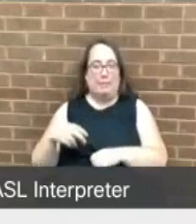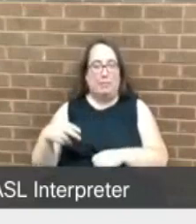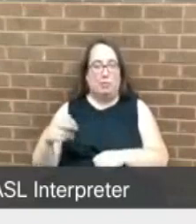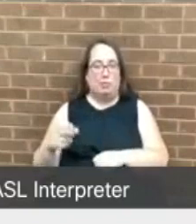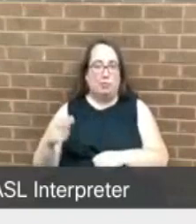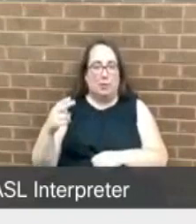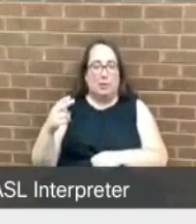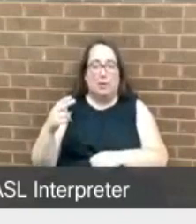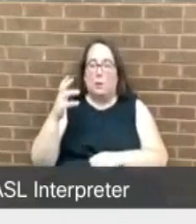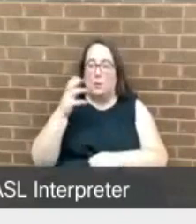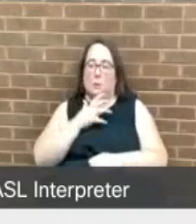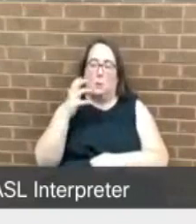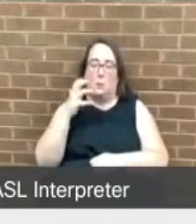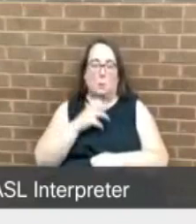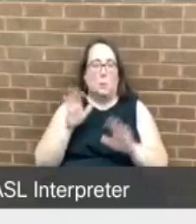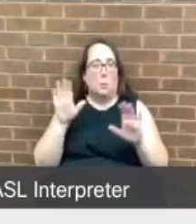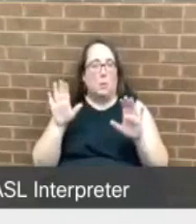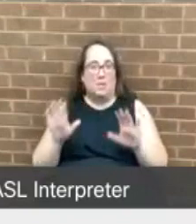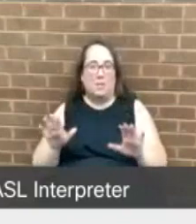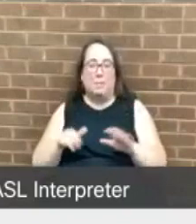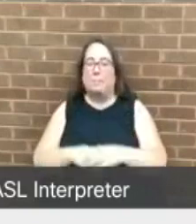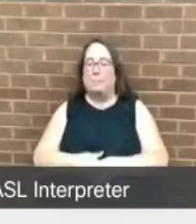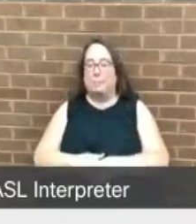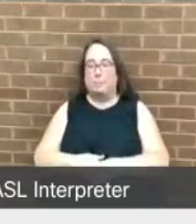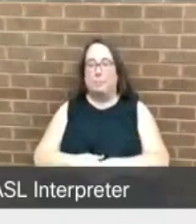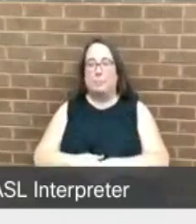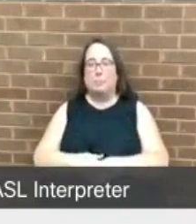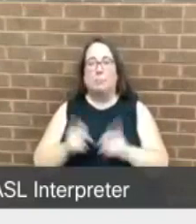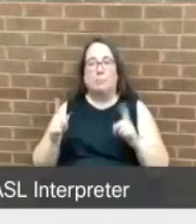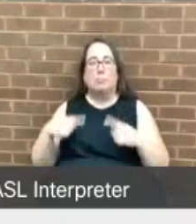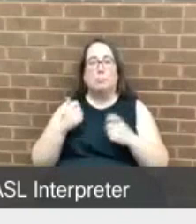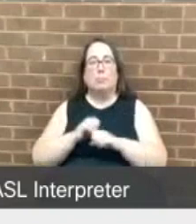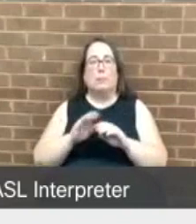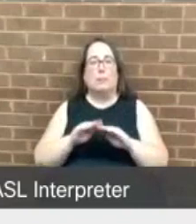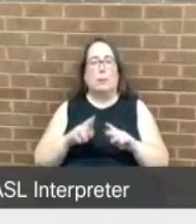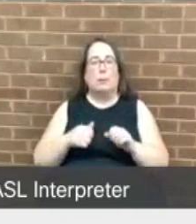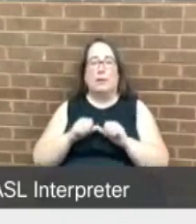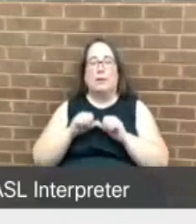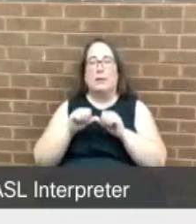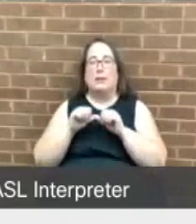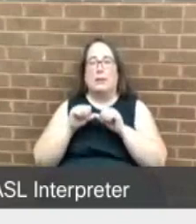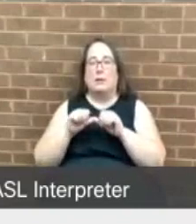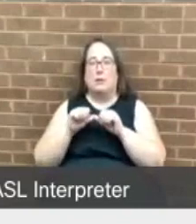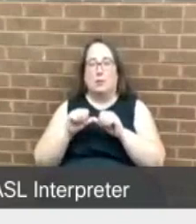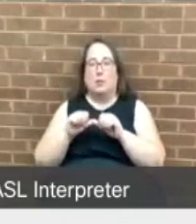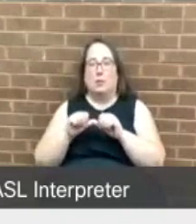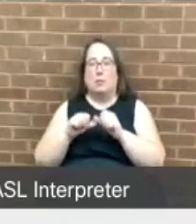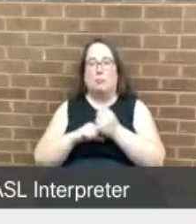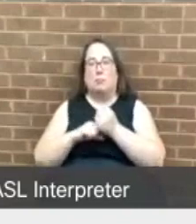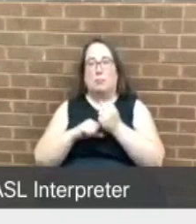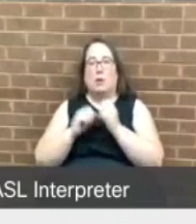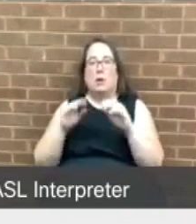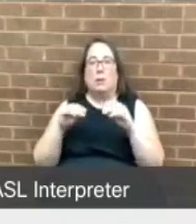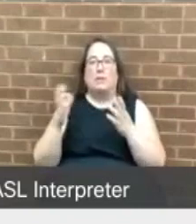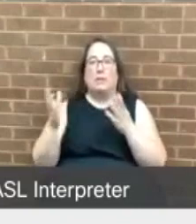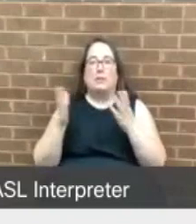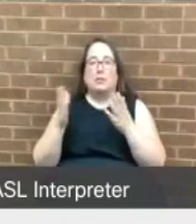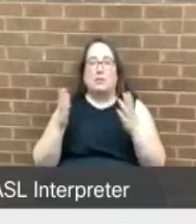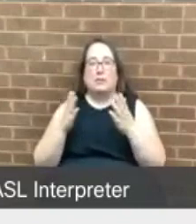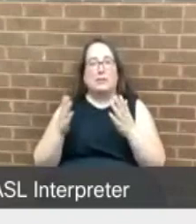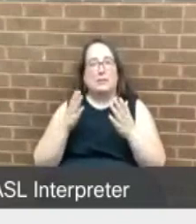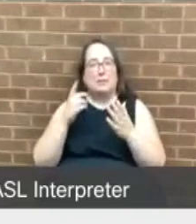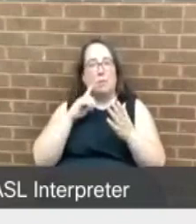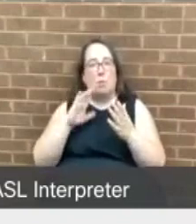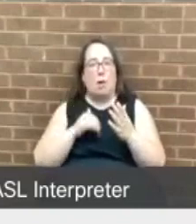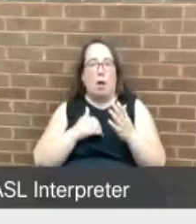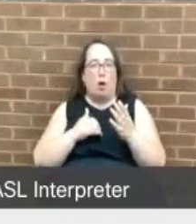was a remarkable achievement. Throughout the pandemic, we continue to innovate and provide new services and amenities for our